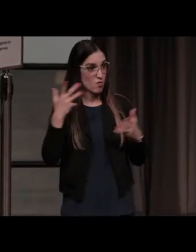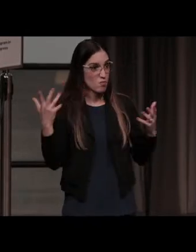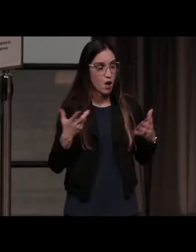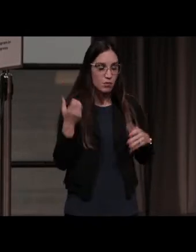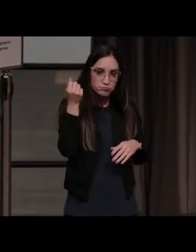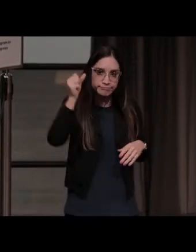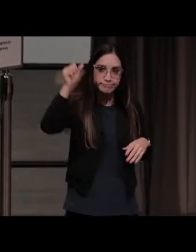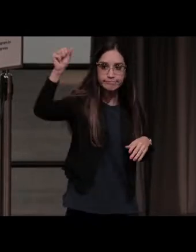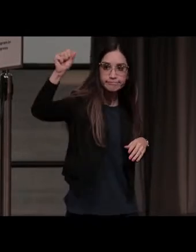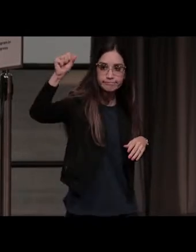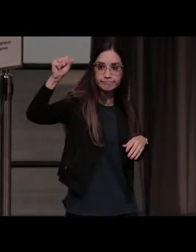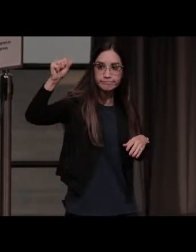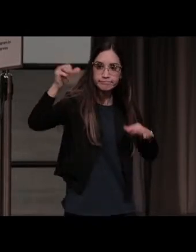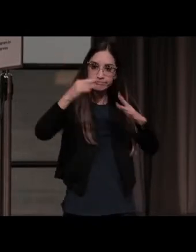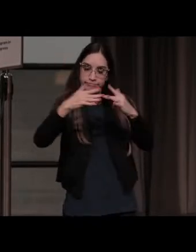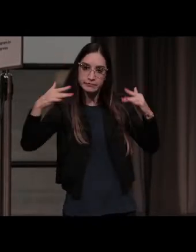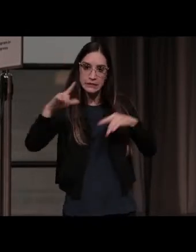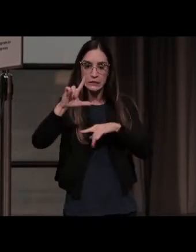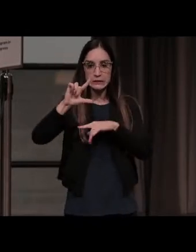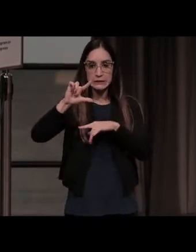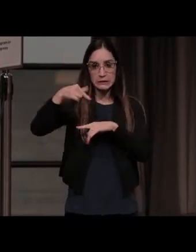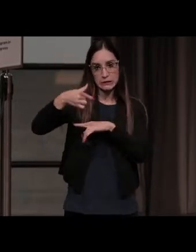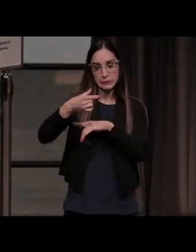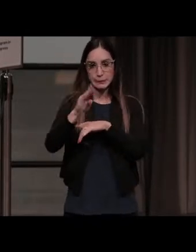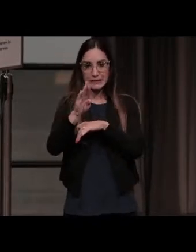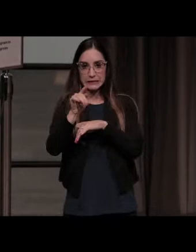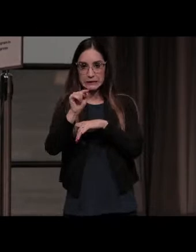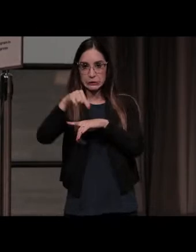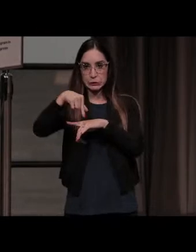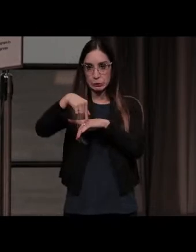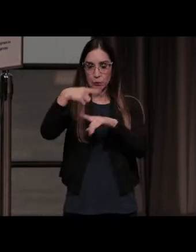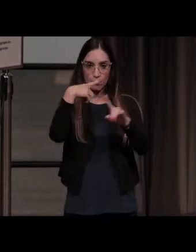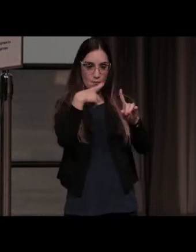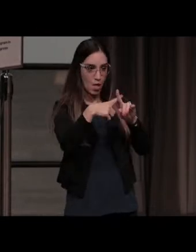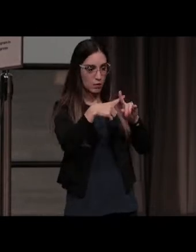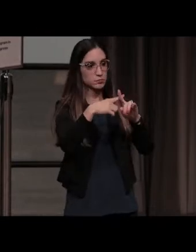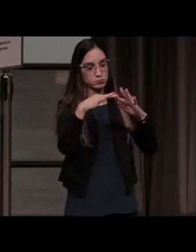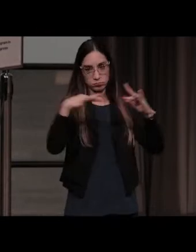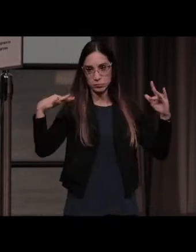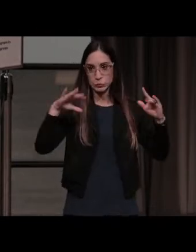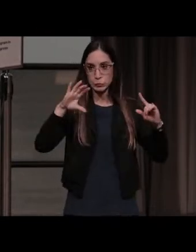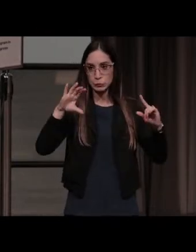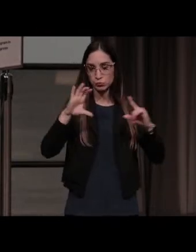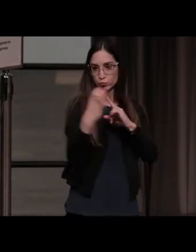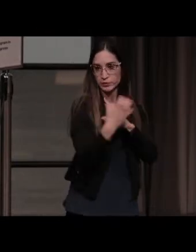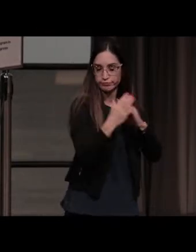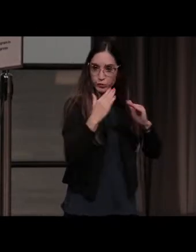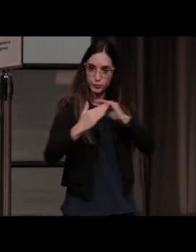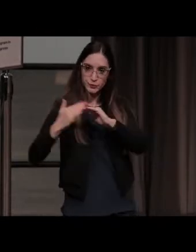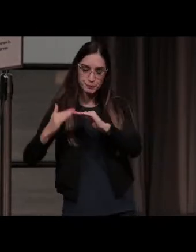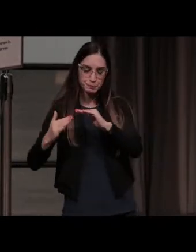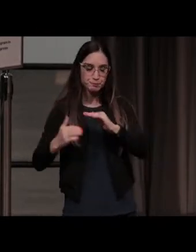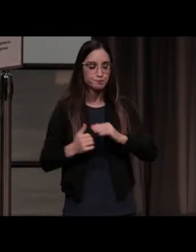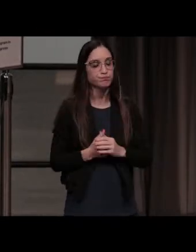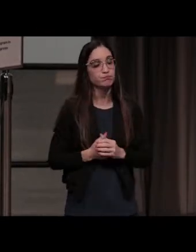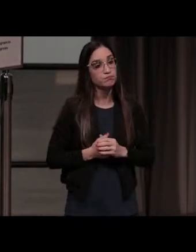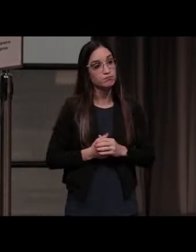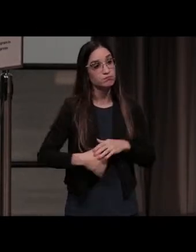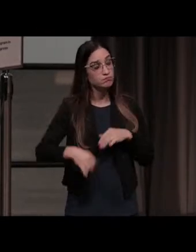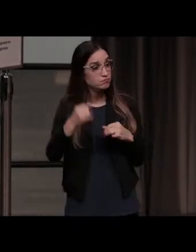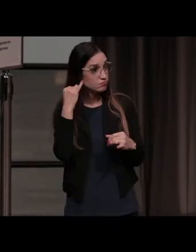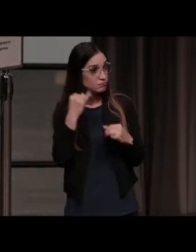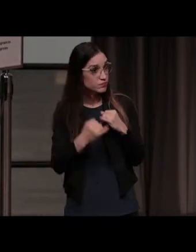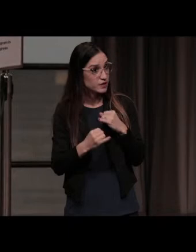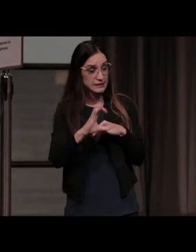LGBTQ+ rights as an essential part to community well-being. And finally, Reverend